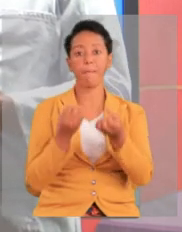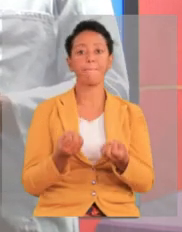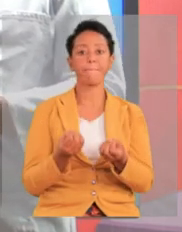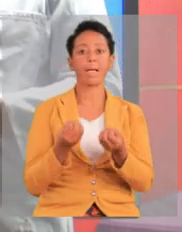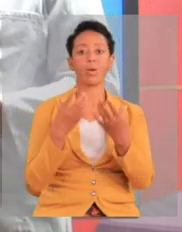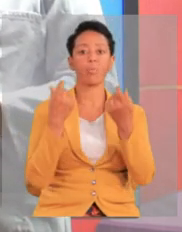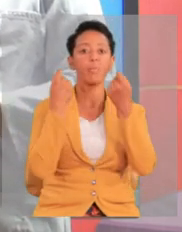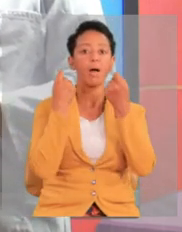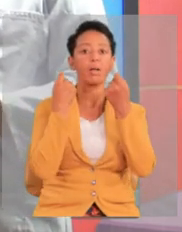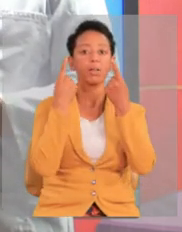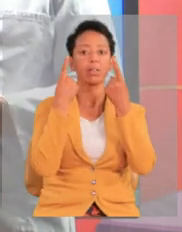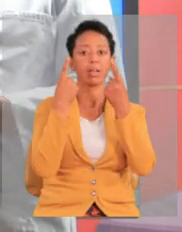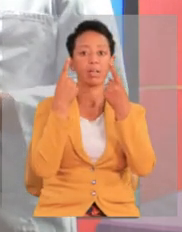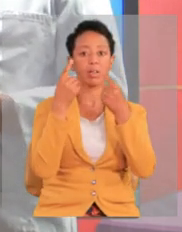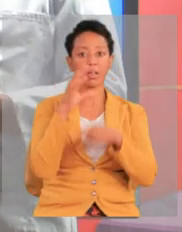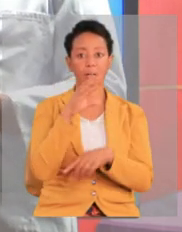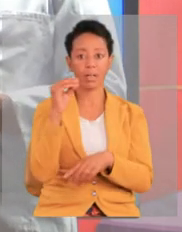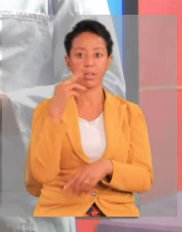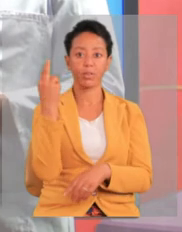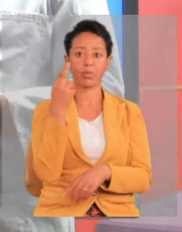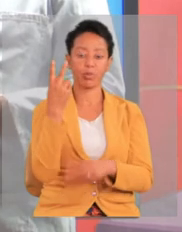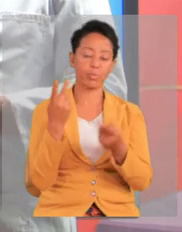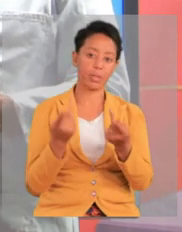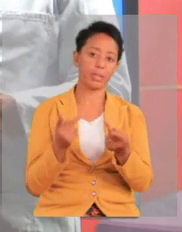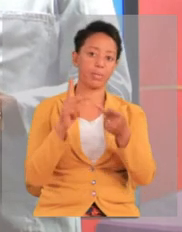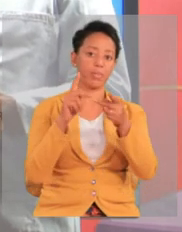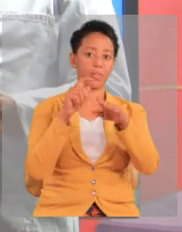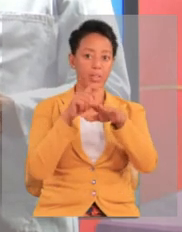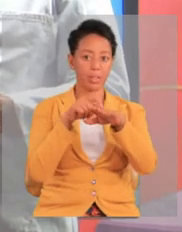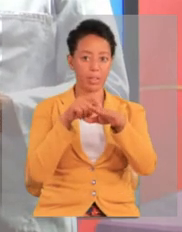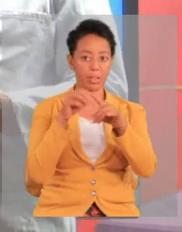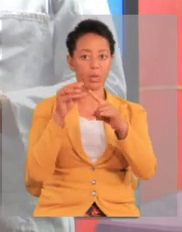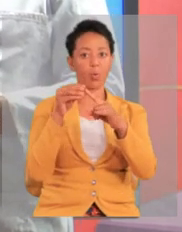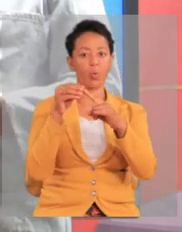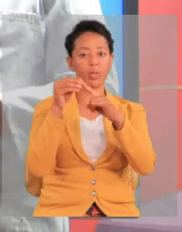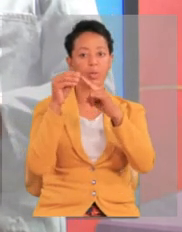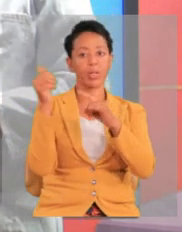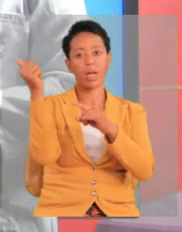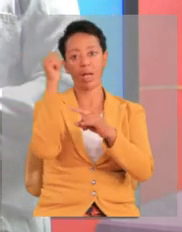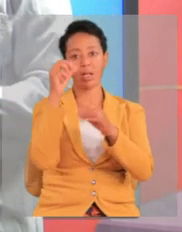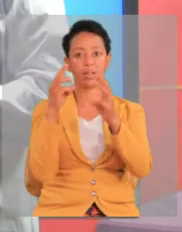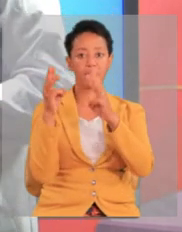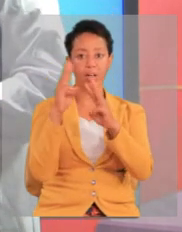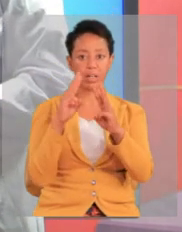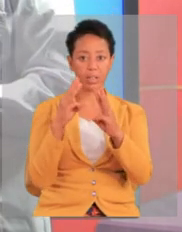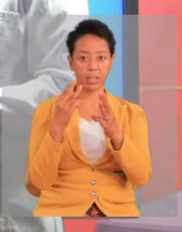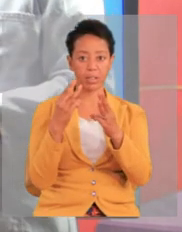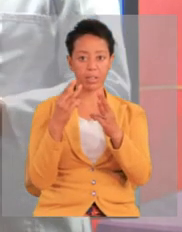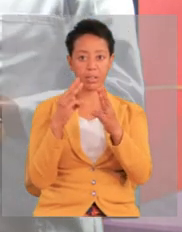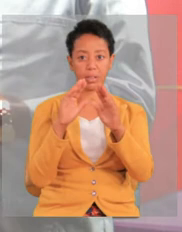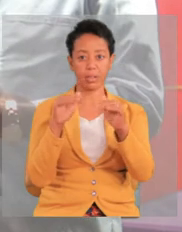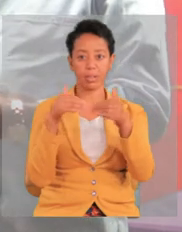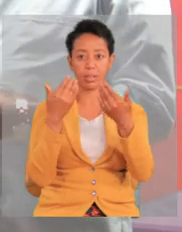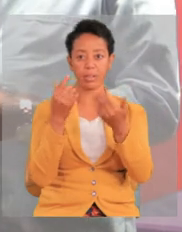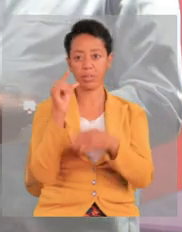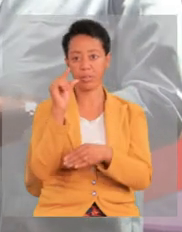to understand and to use present perfect tense without any difficulties. And then let me give you some